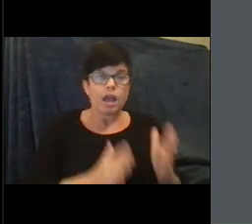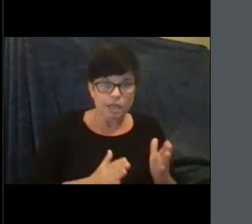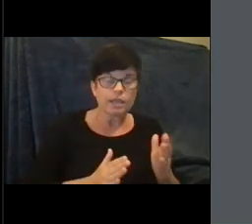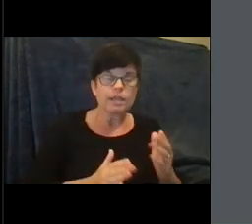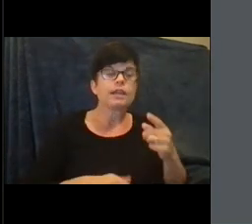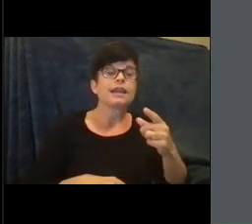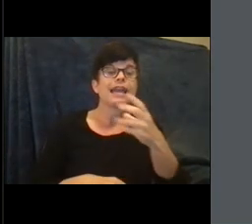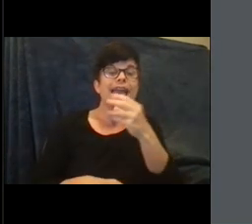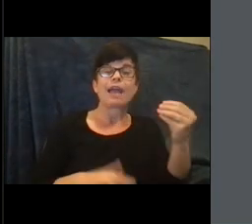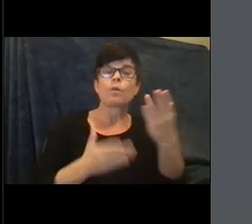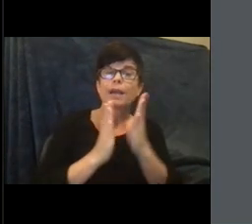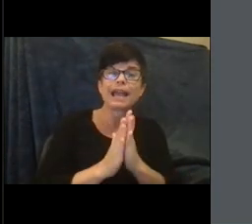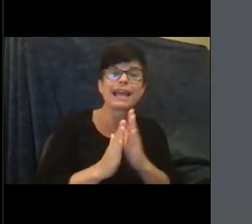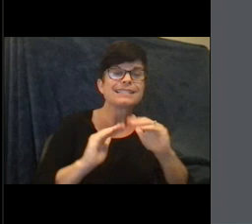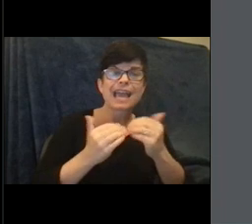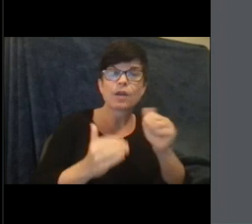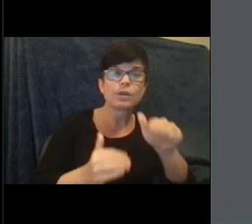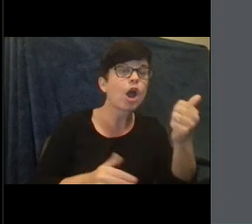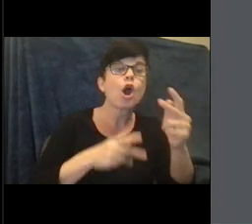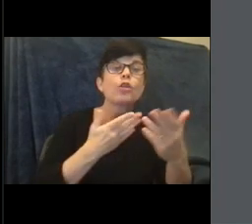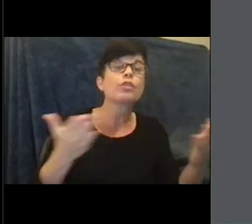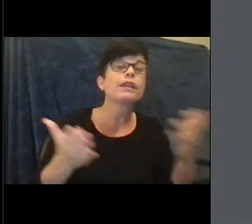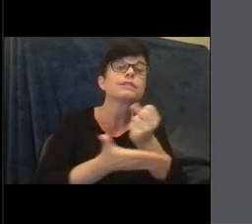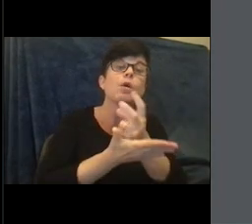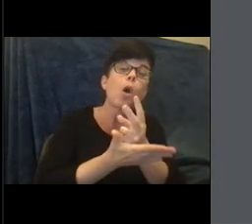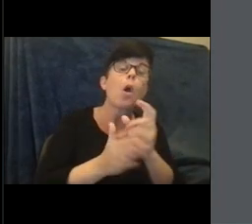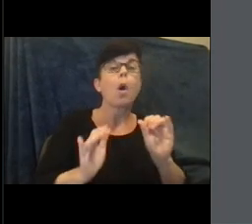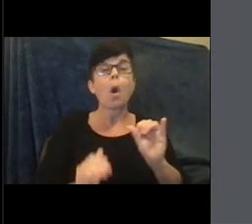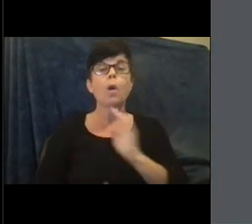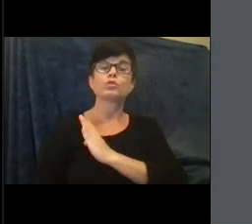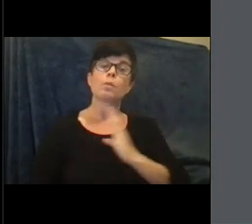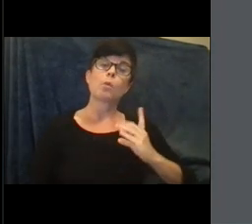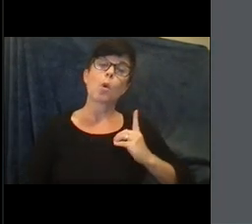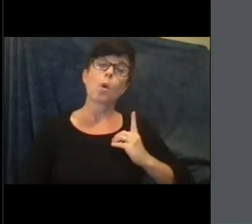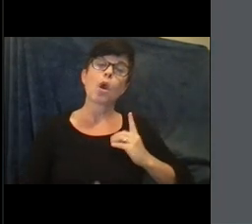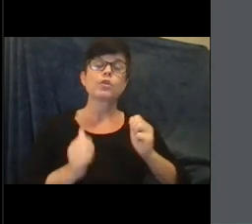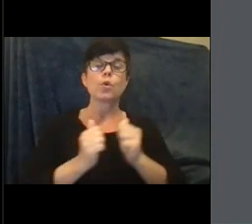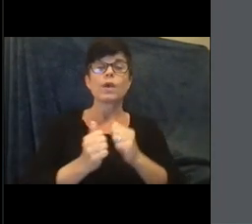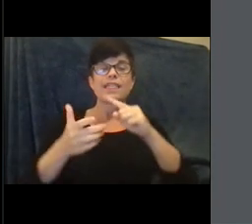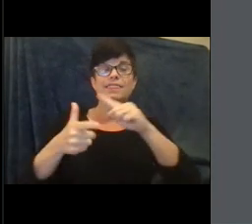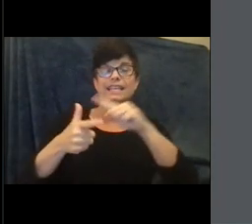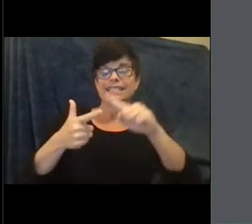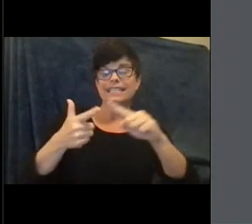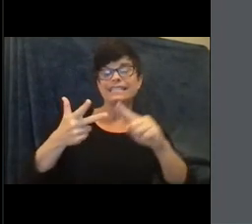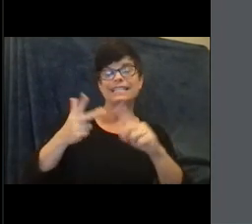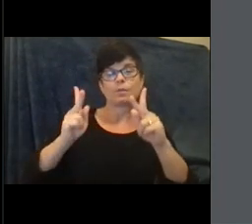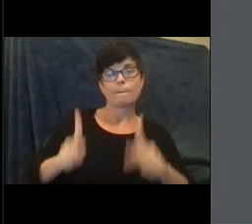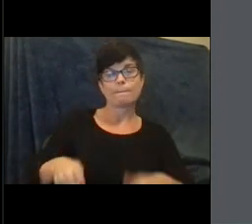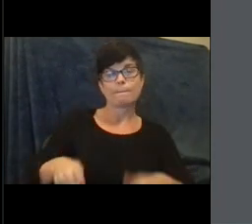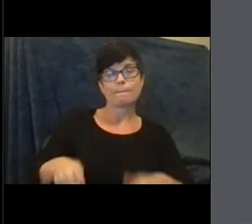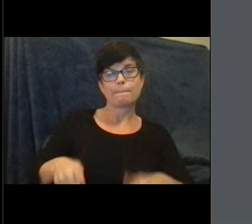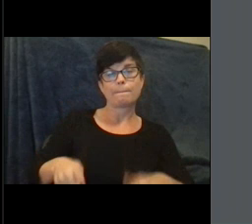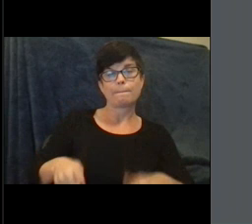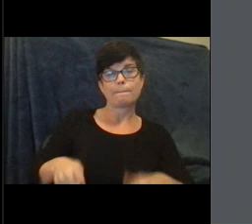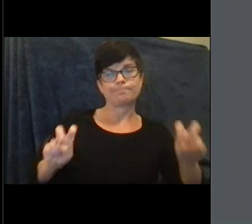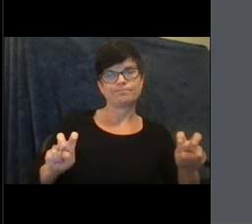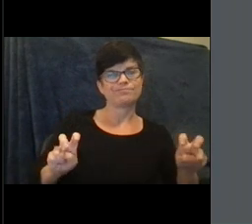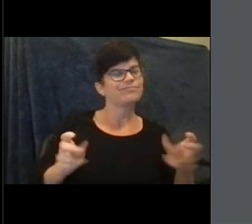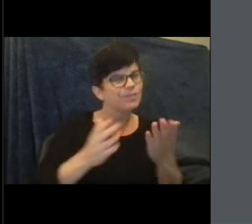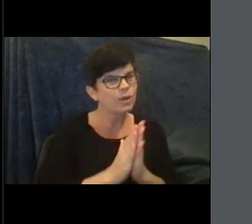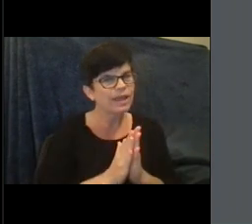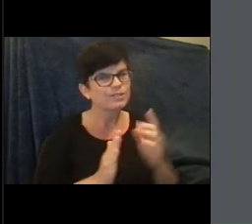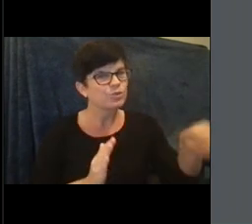got approved, we're always told, oh, well, it was the board with this person, and this person on it. And so we're asking that you